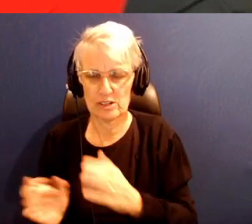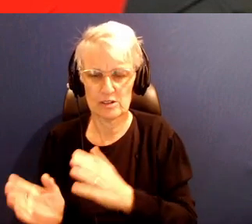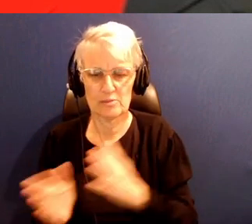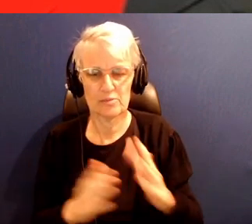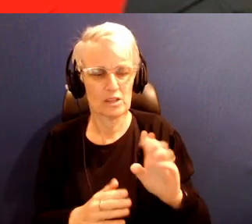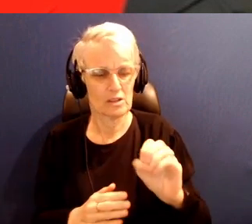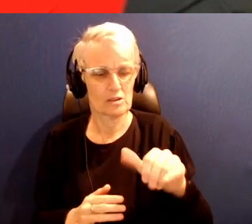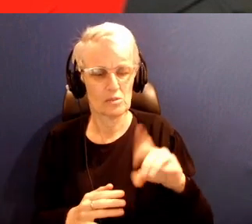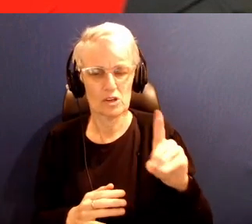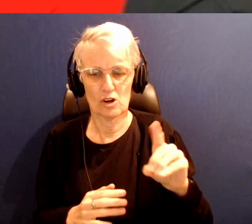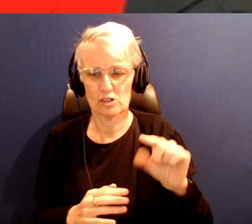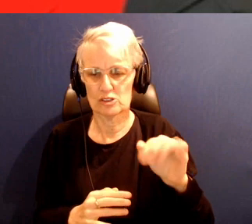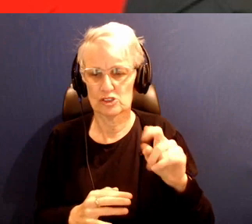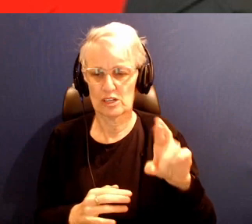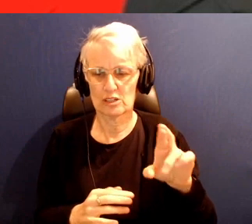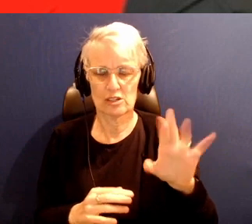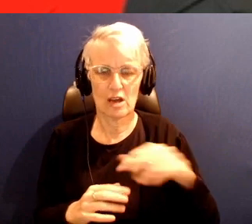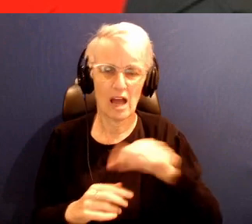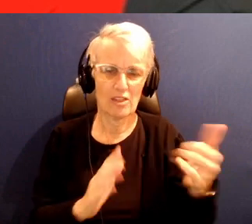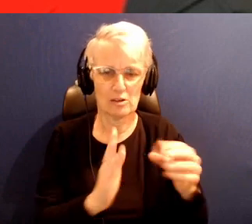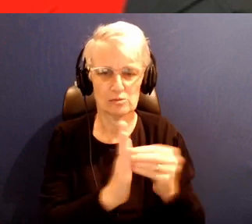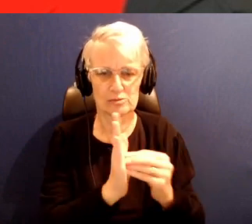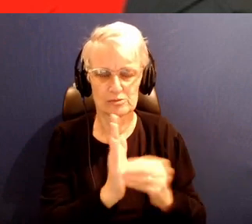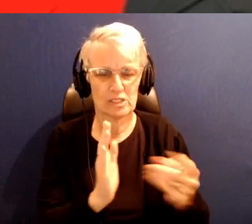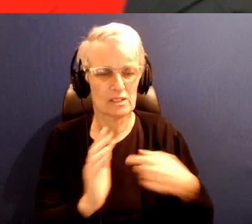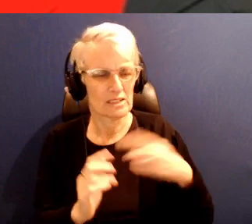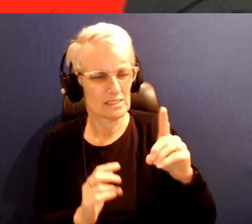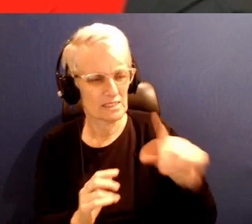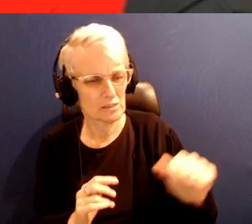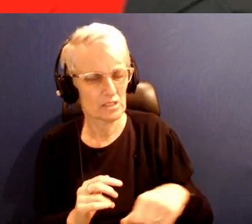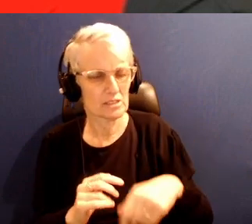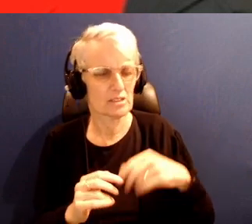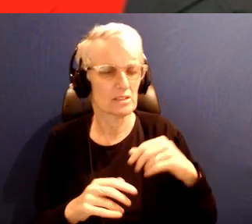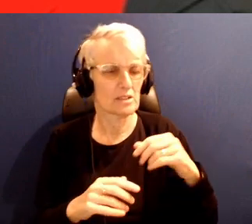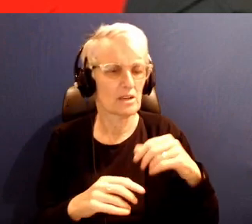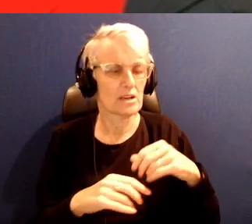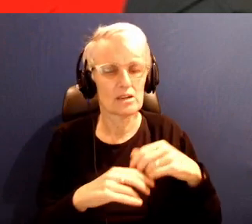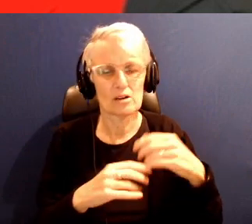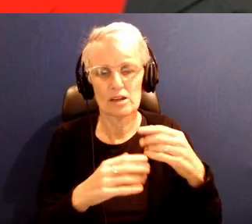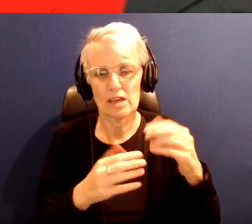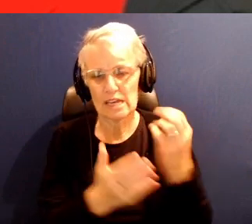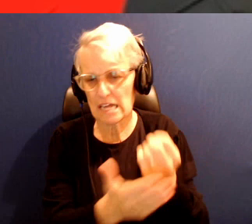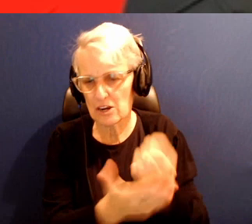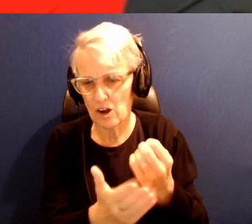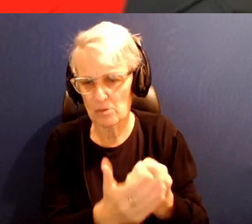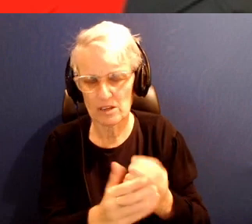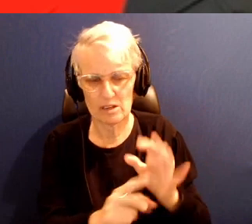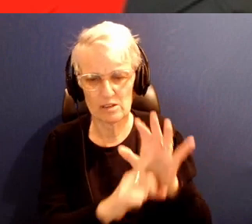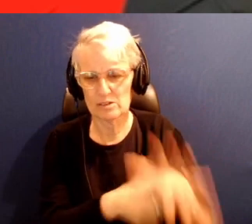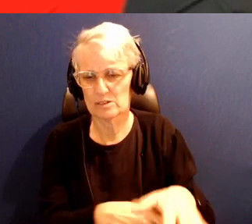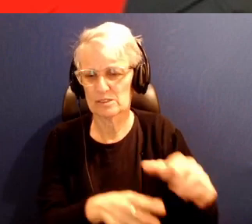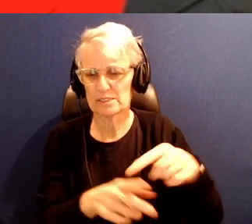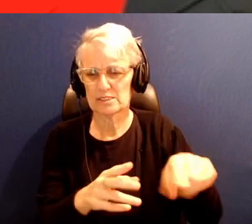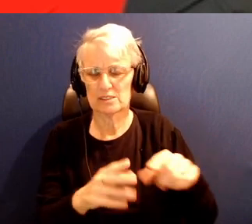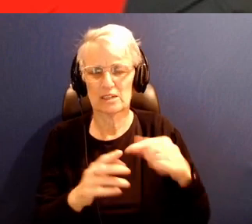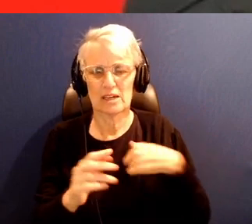Beyond gender, document other equity issues, for example, disability, economic marginalization, and explain